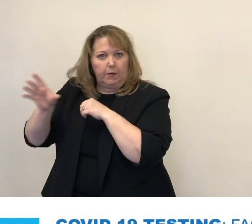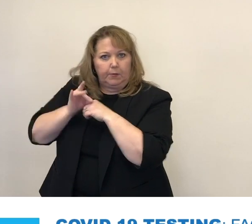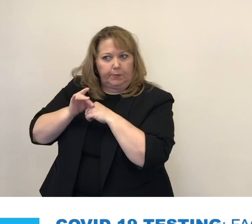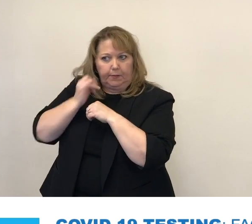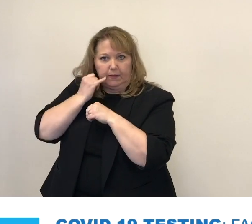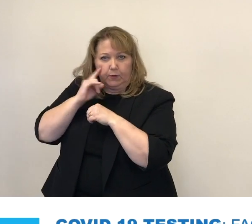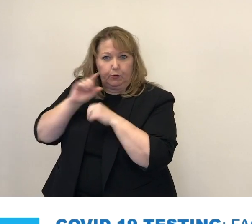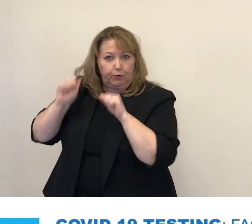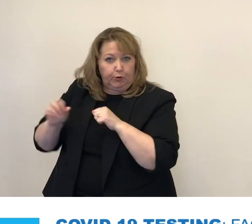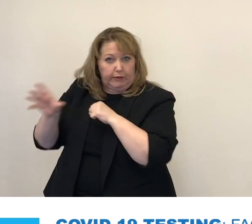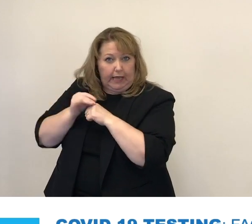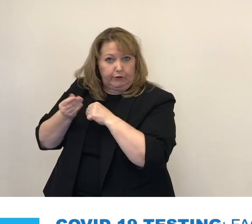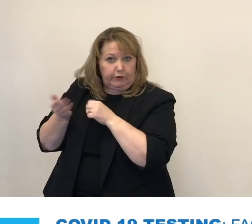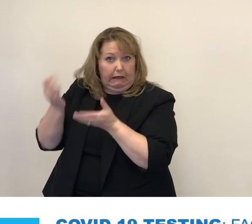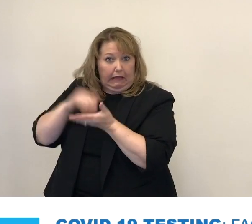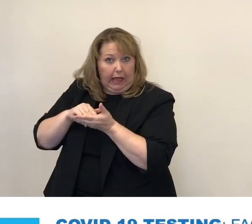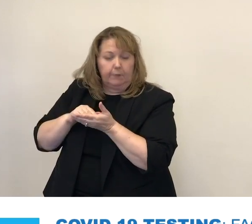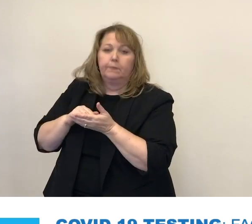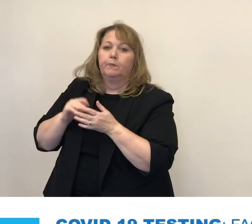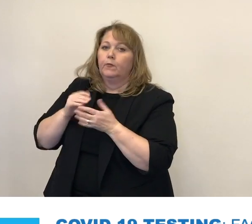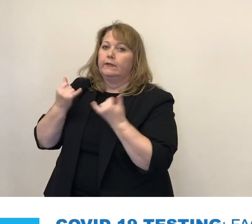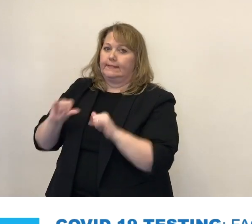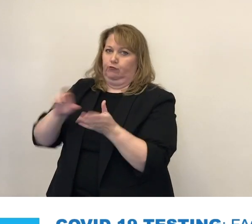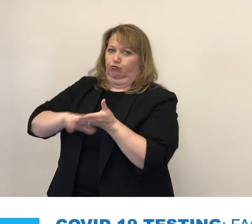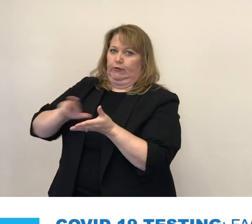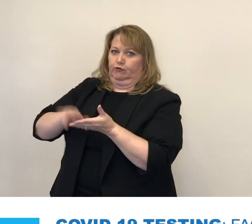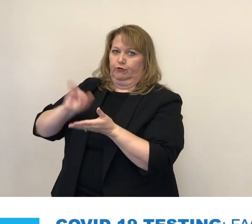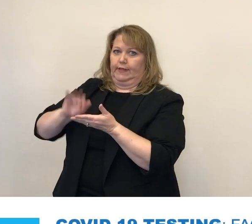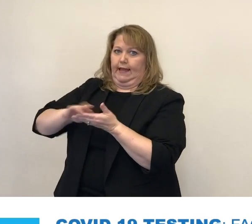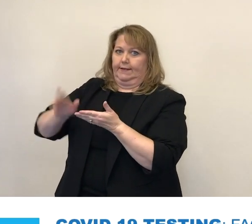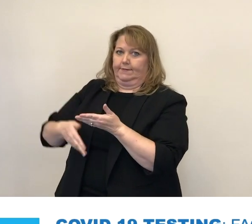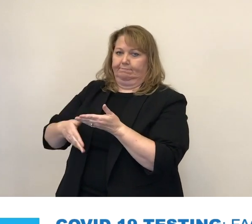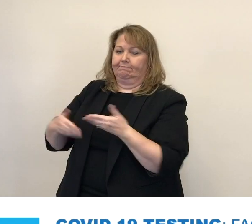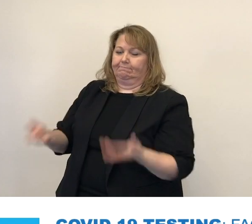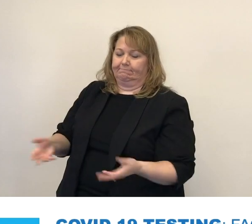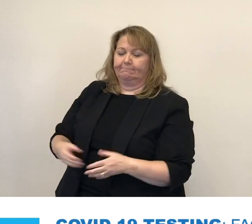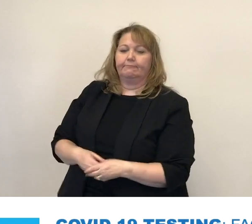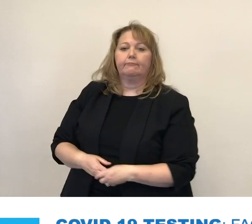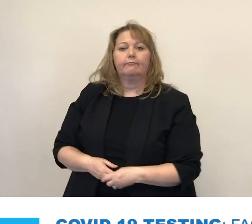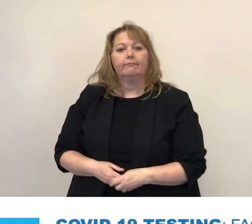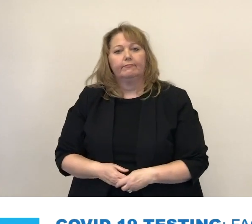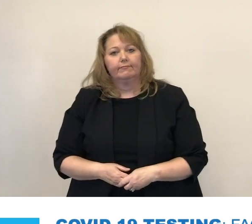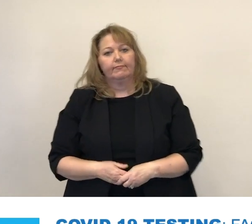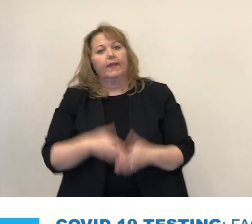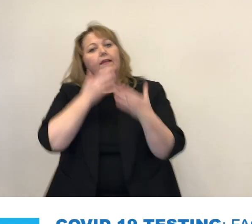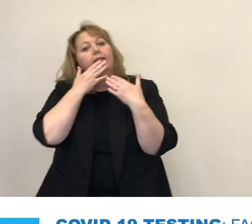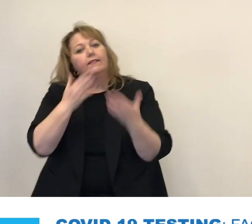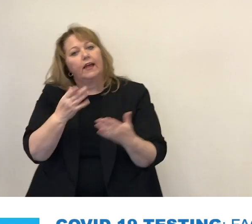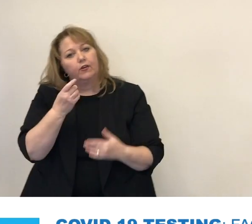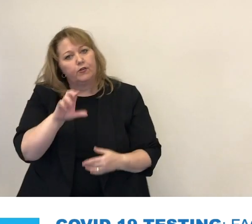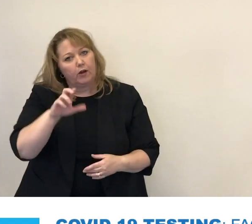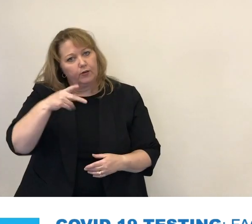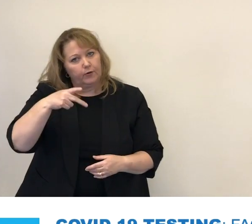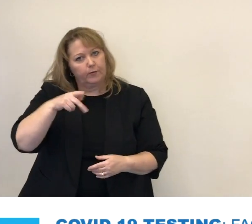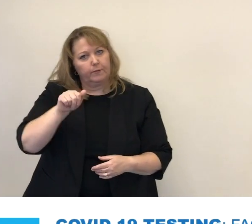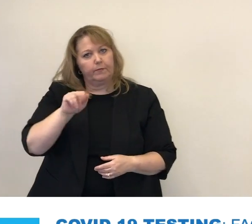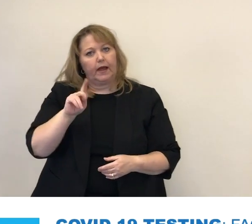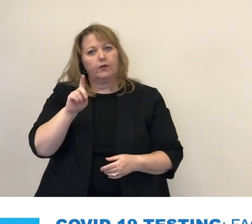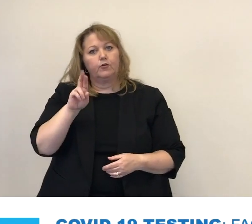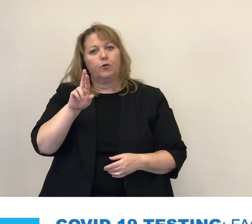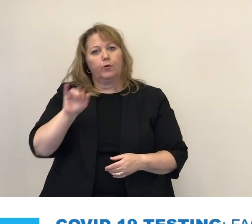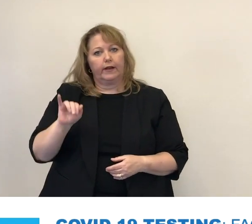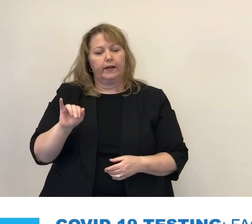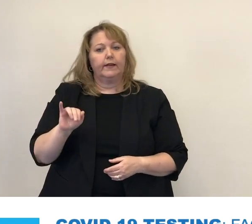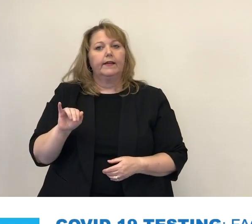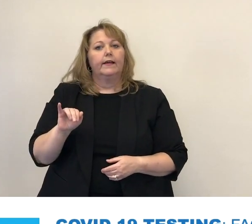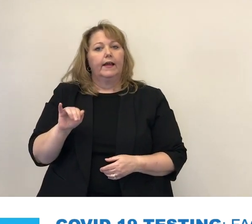again, Dr. Pandori, for joining us this afternoon. I'm sure there's going to be more questions from some of our media members soon, but first, I